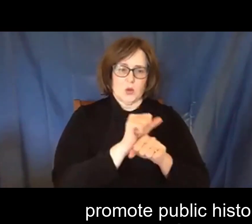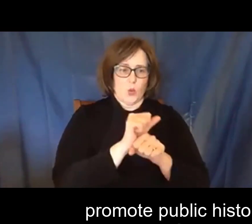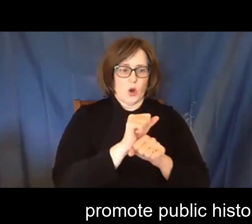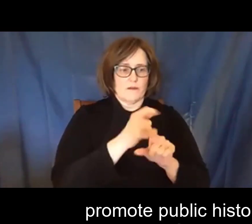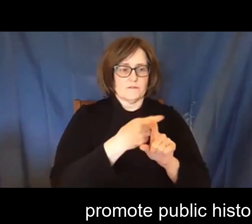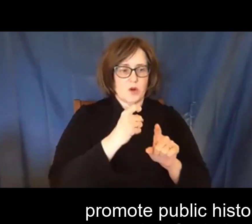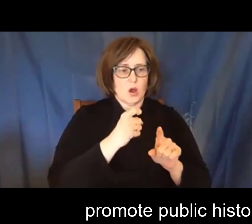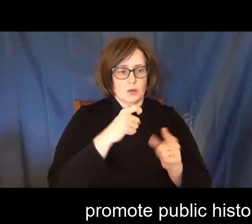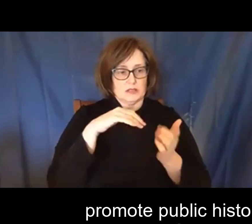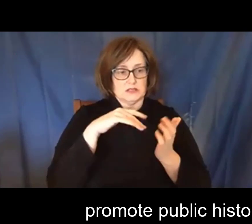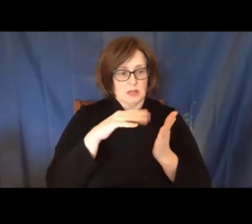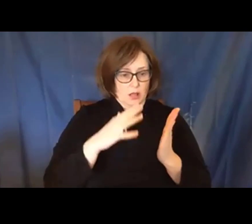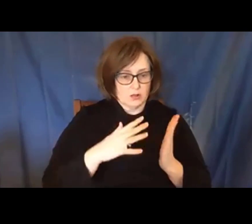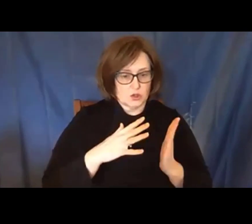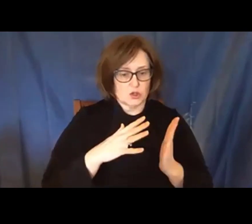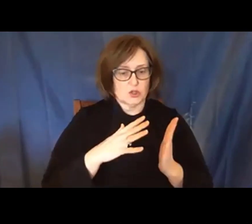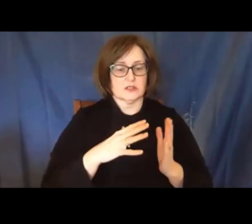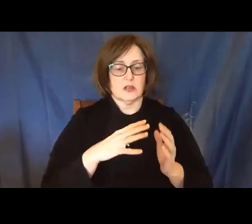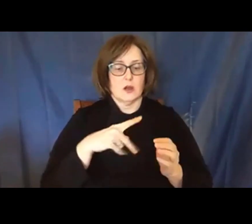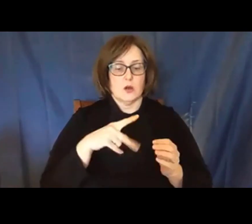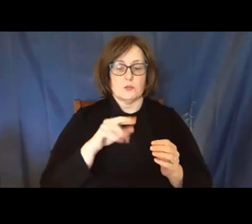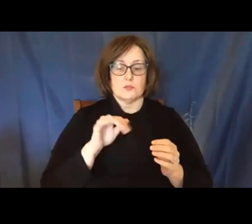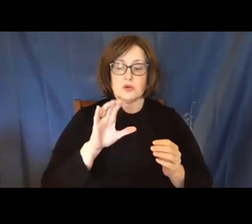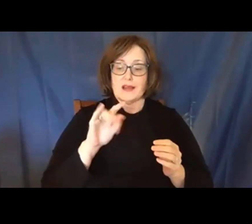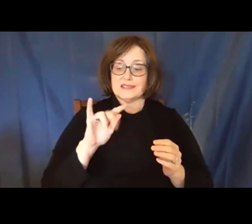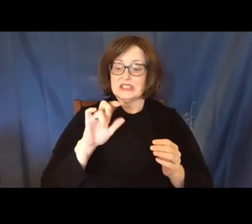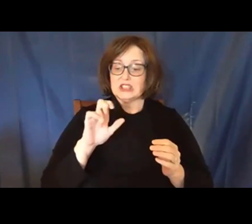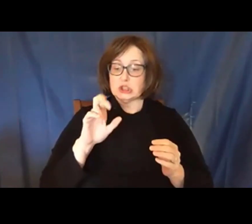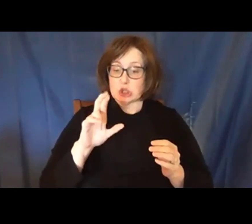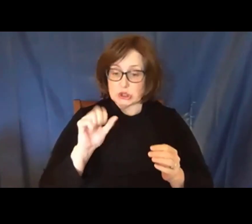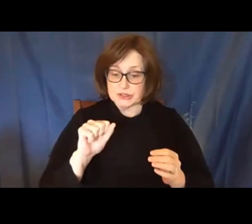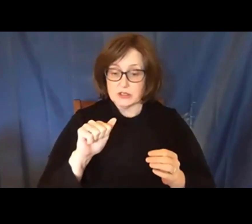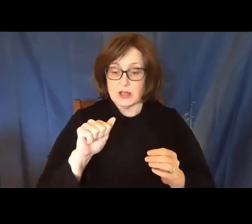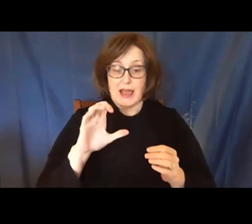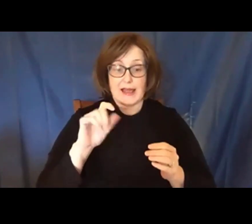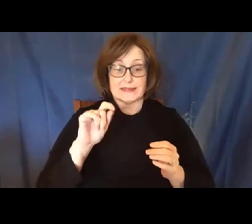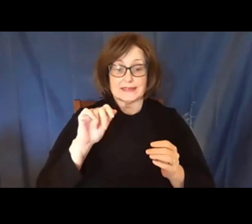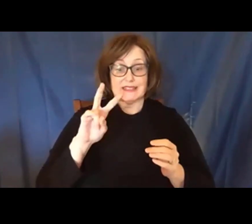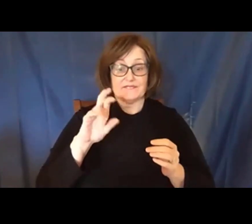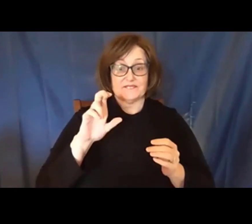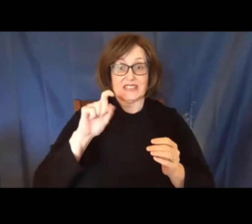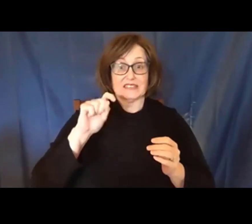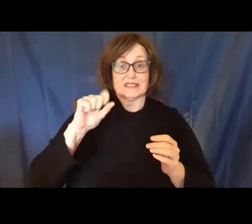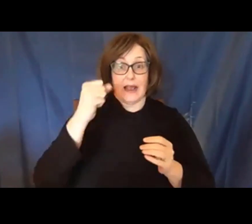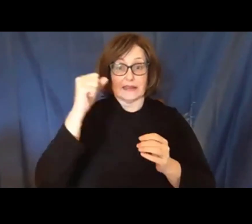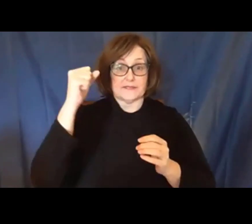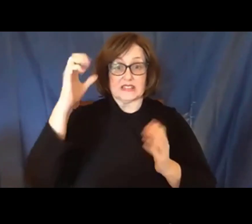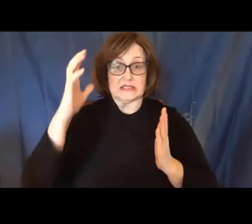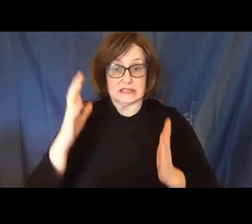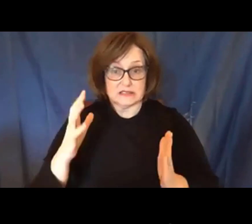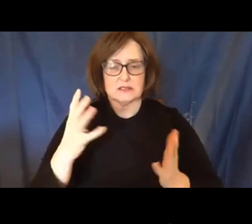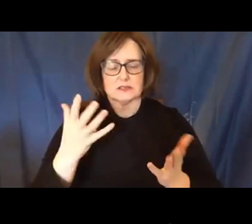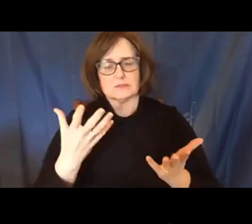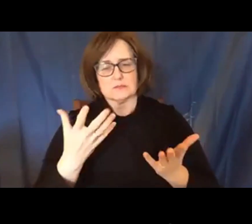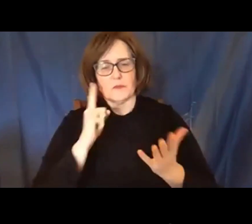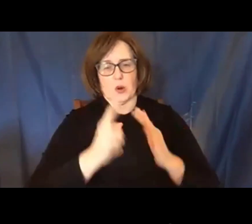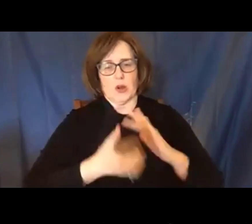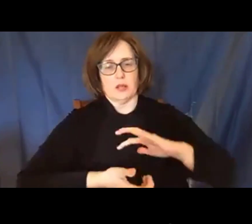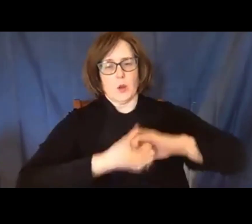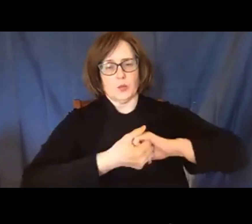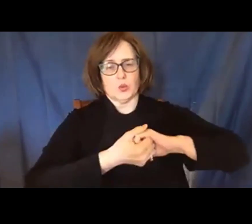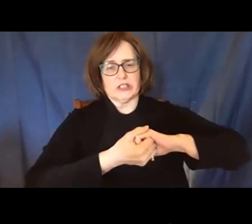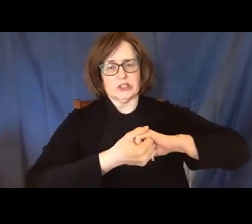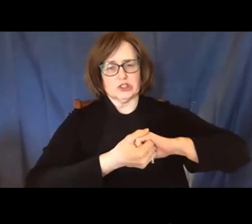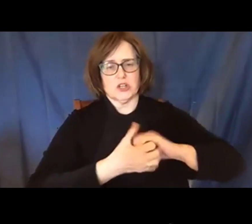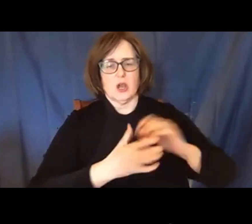and activists, create an epistemological meeting space for Black liberation, advocate for the